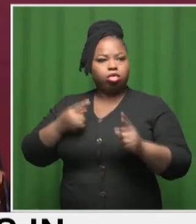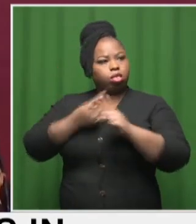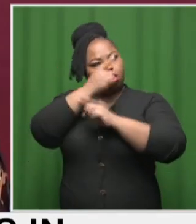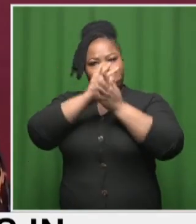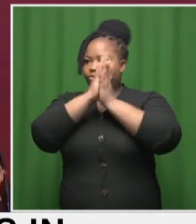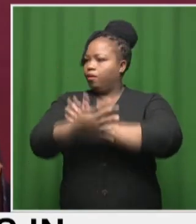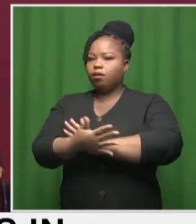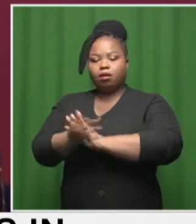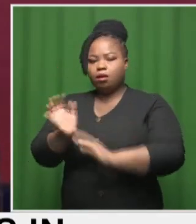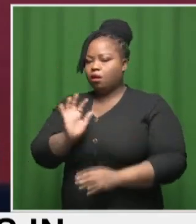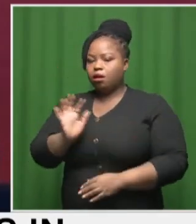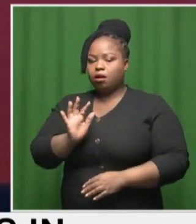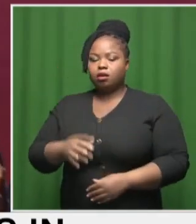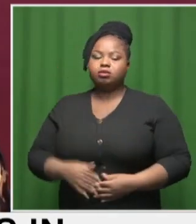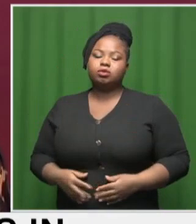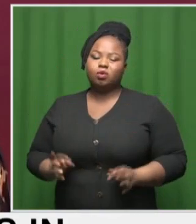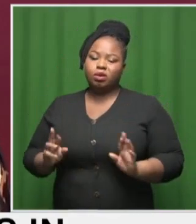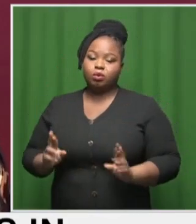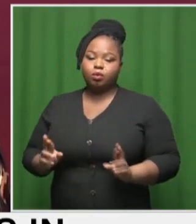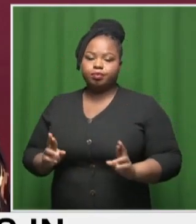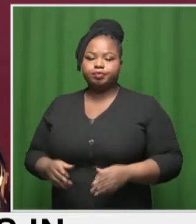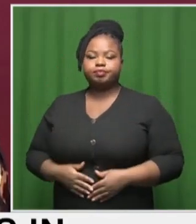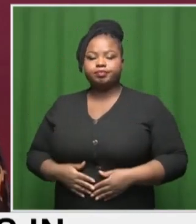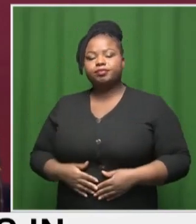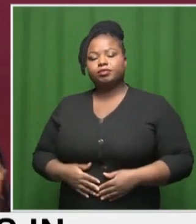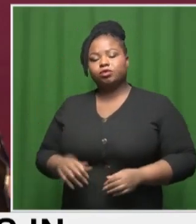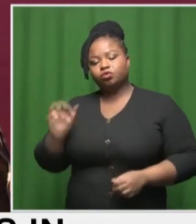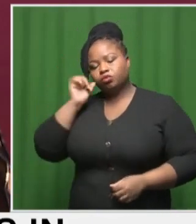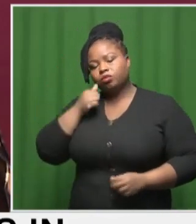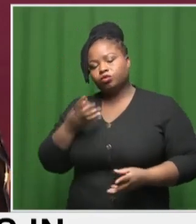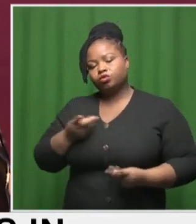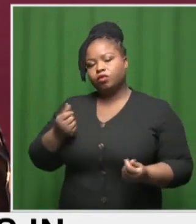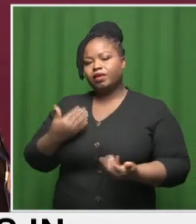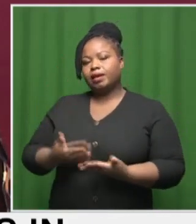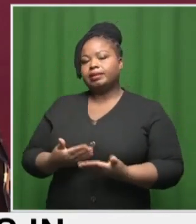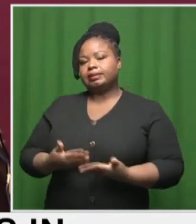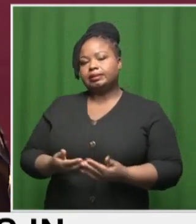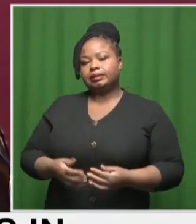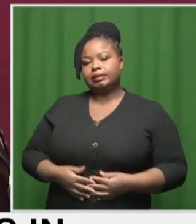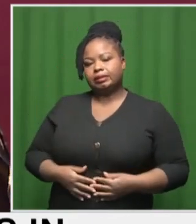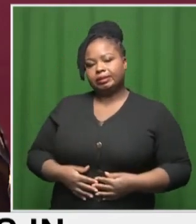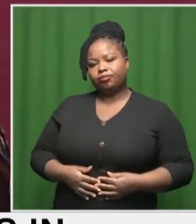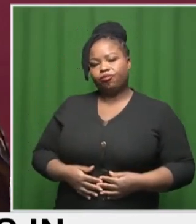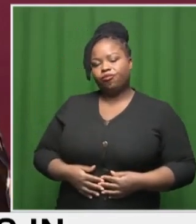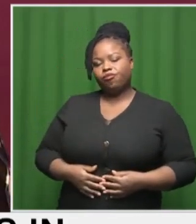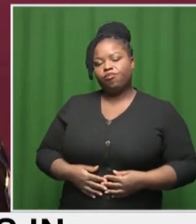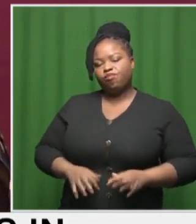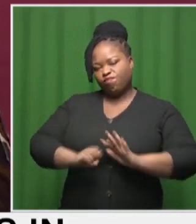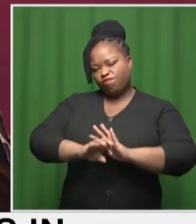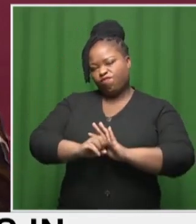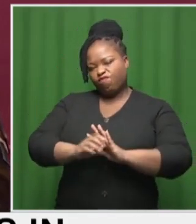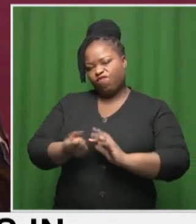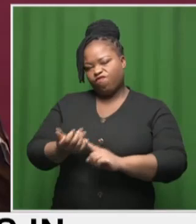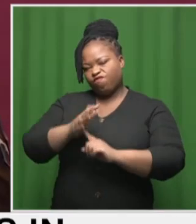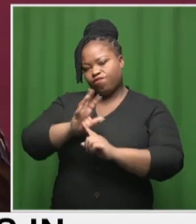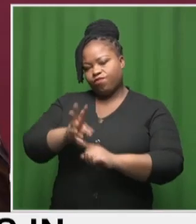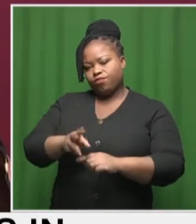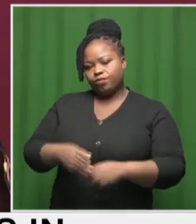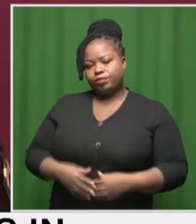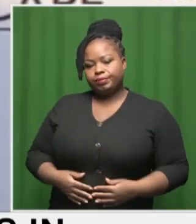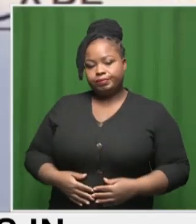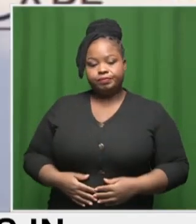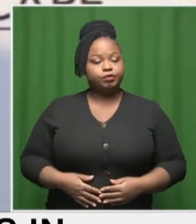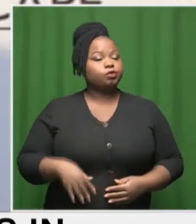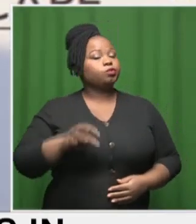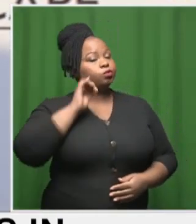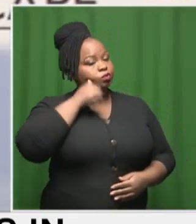side shows. So we hope that we'll be able to deal with that tomorrow. We will be able to share with the media once we have had that meeting. All right, so